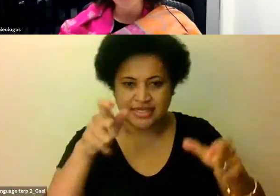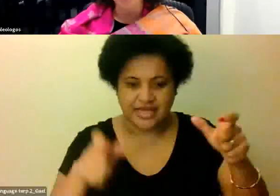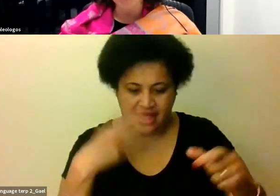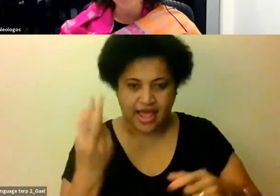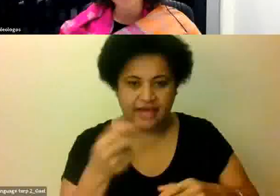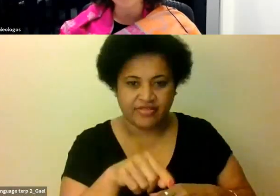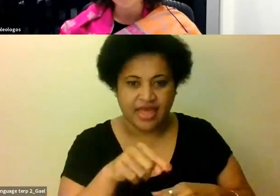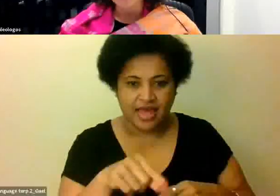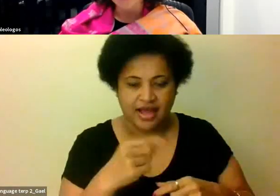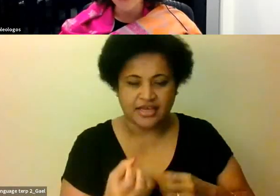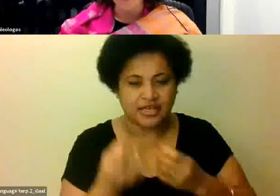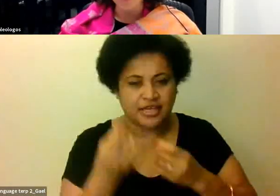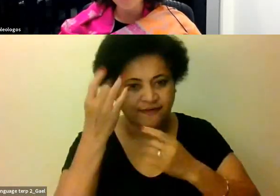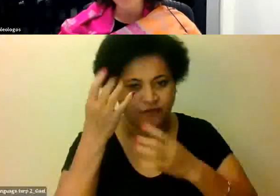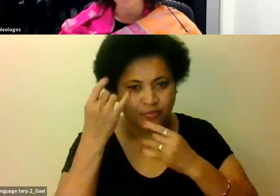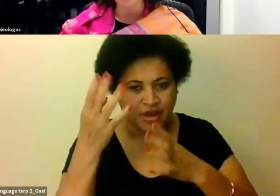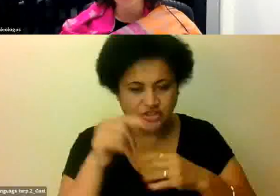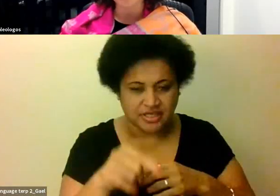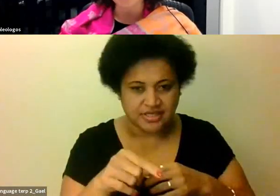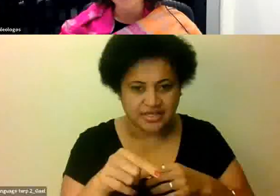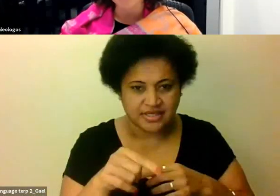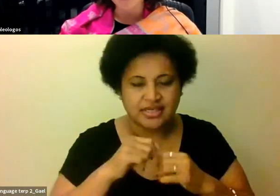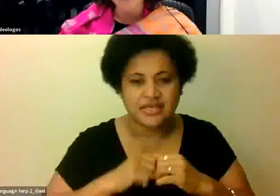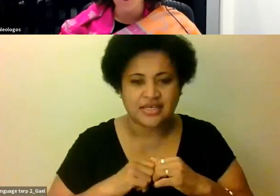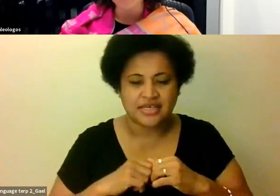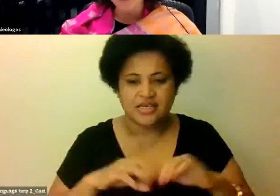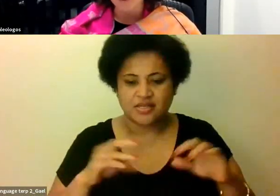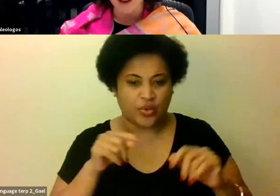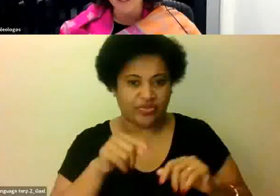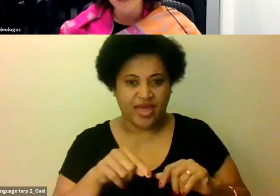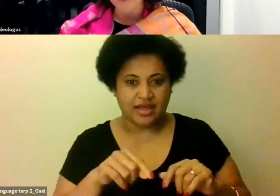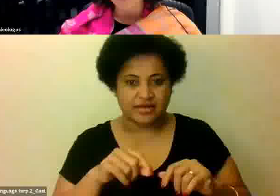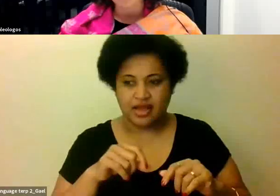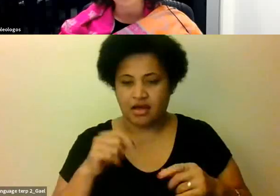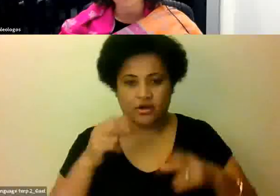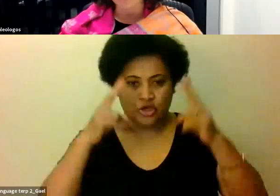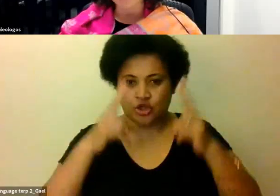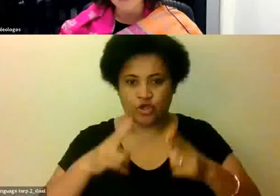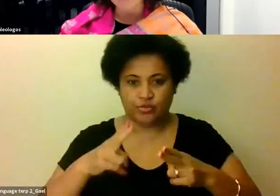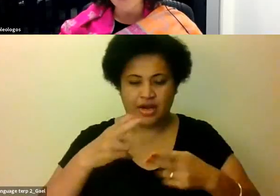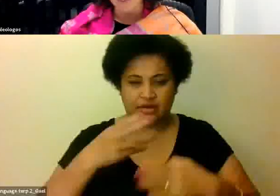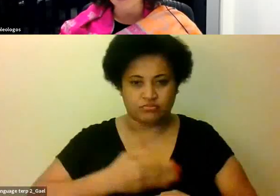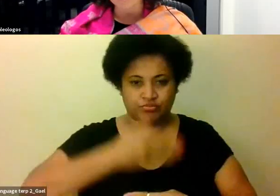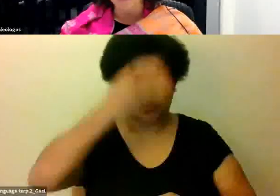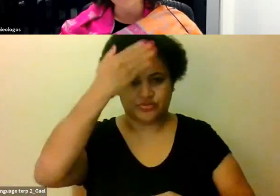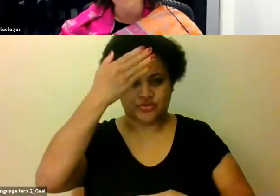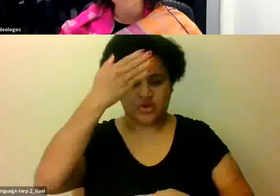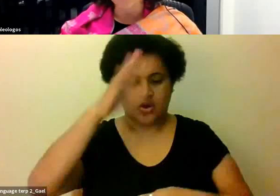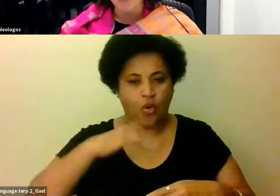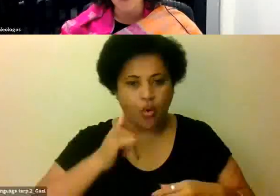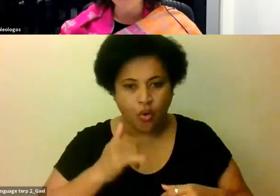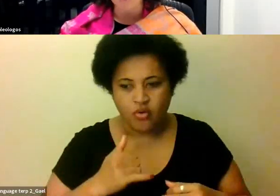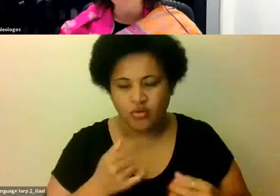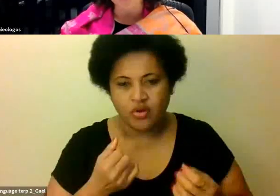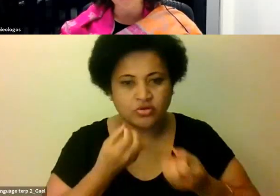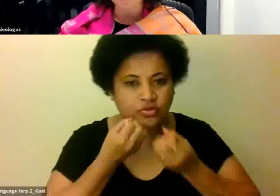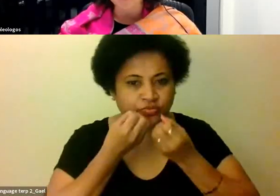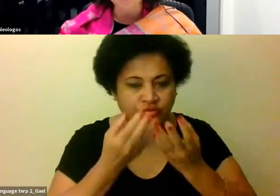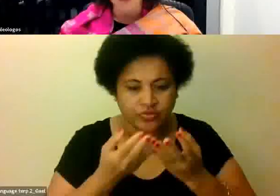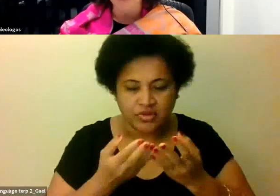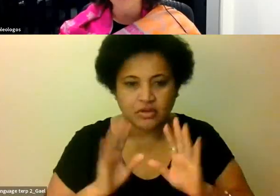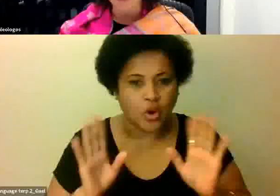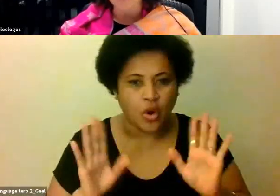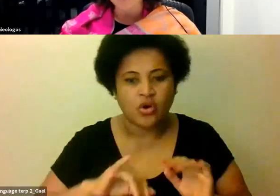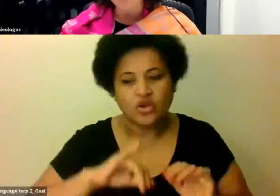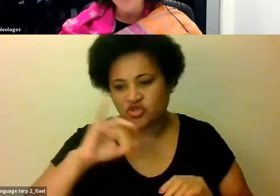have a human in the loop or human oversight can really impact the outcomes of a